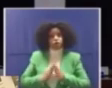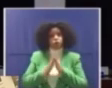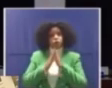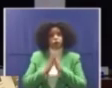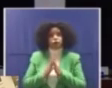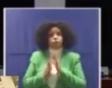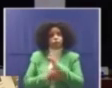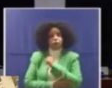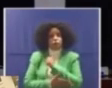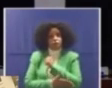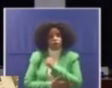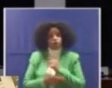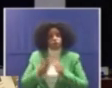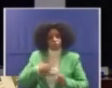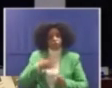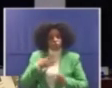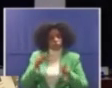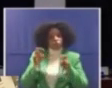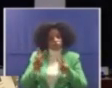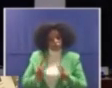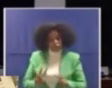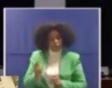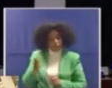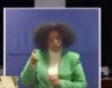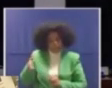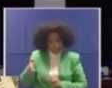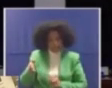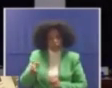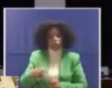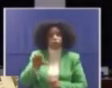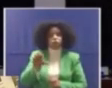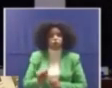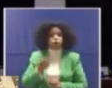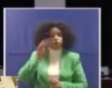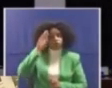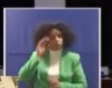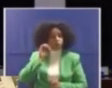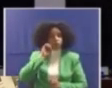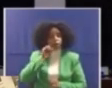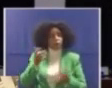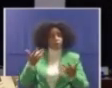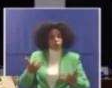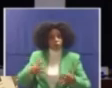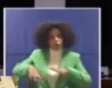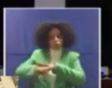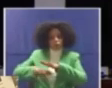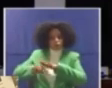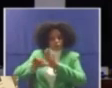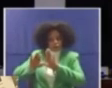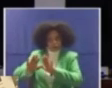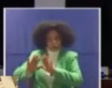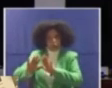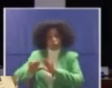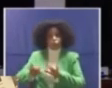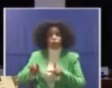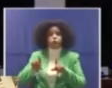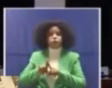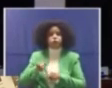Sudan, the region, and also the wider African continent. Honorable Speaker, early this